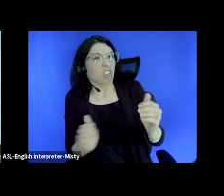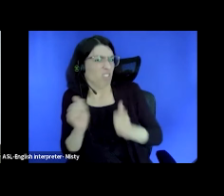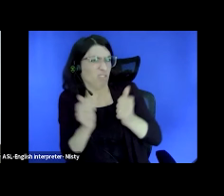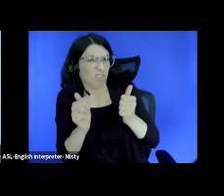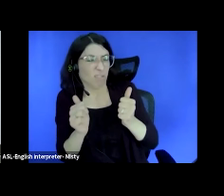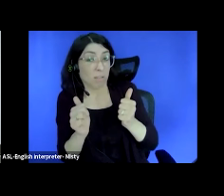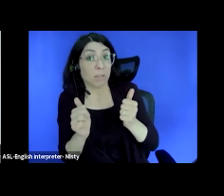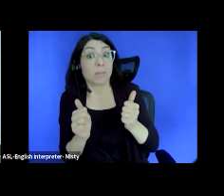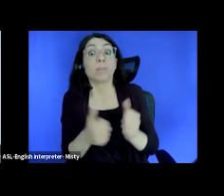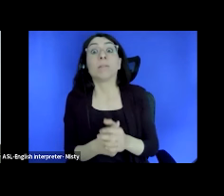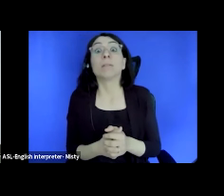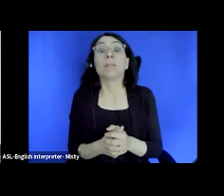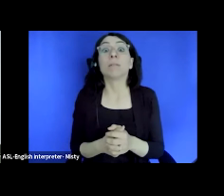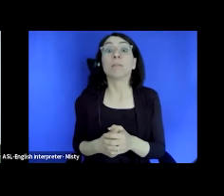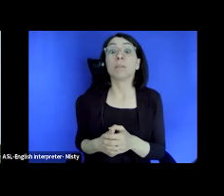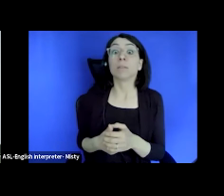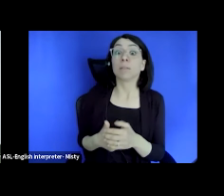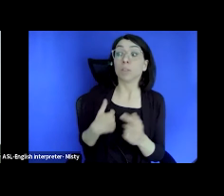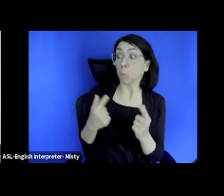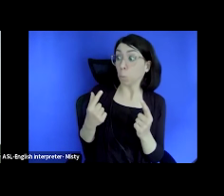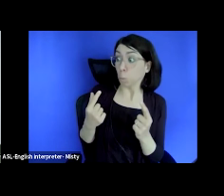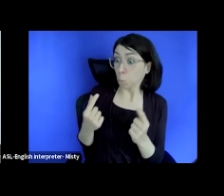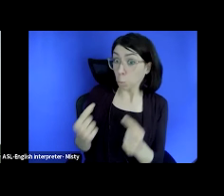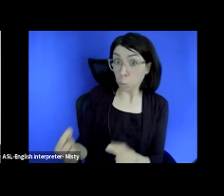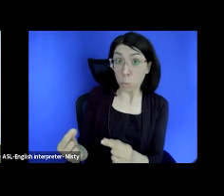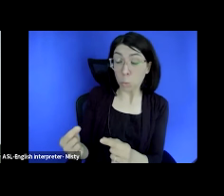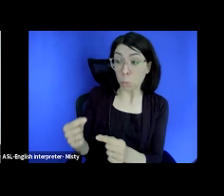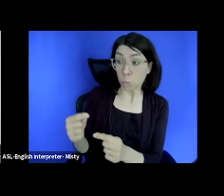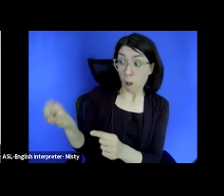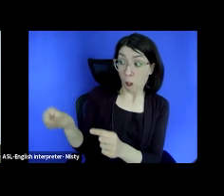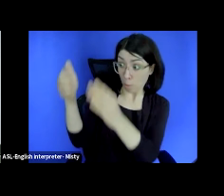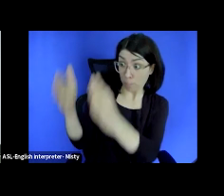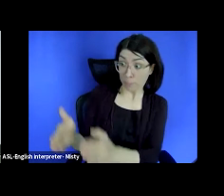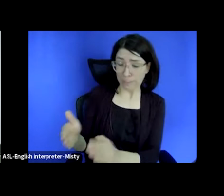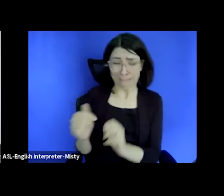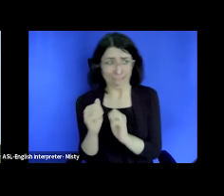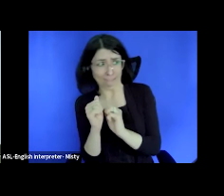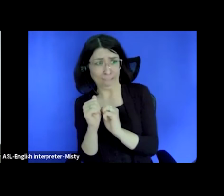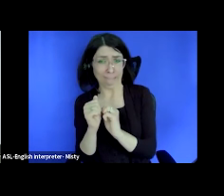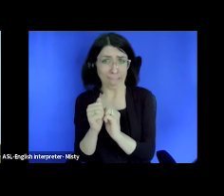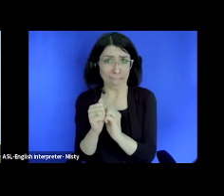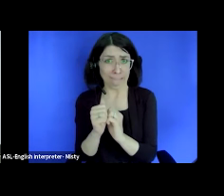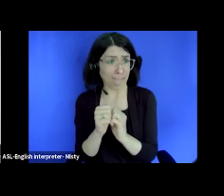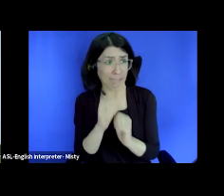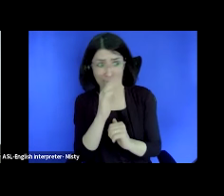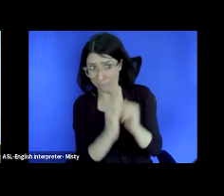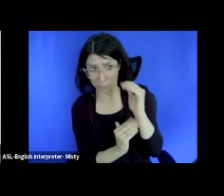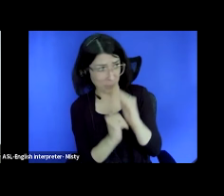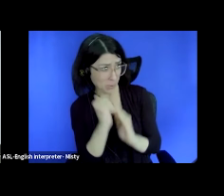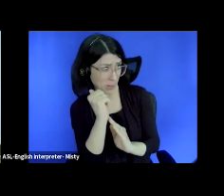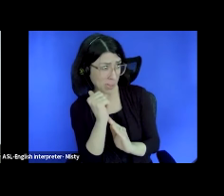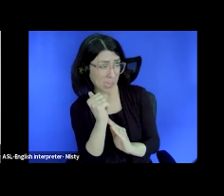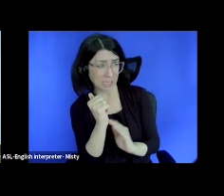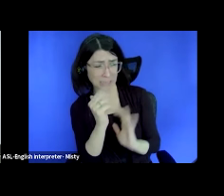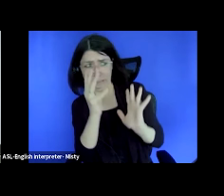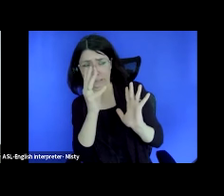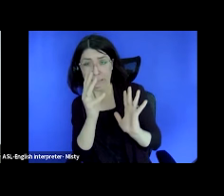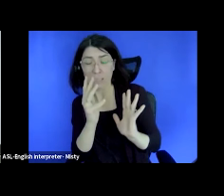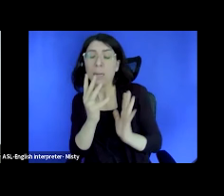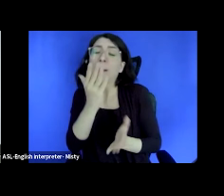on the receiving end, is not necessarily comfortable with the decision-making process, then perhaps you are taking on more